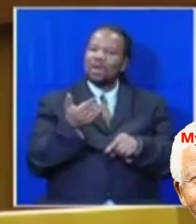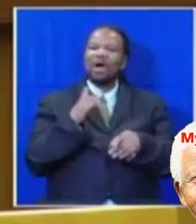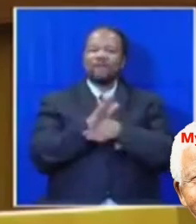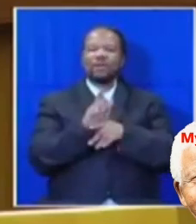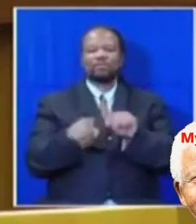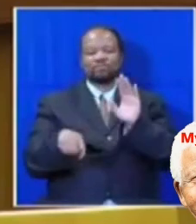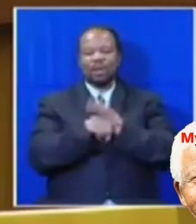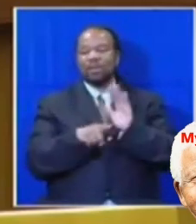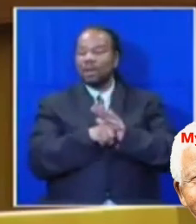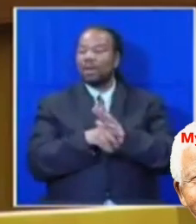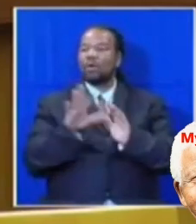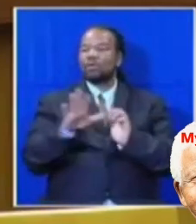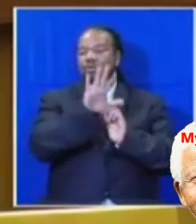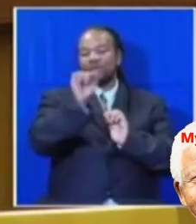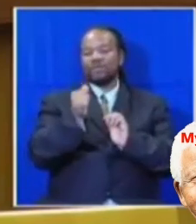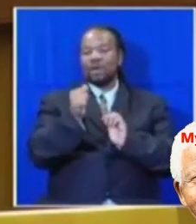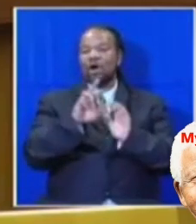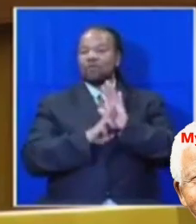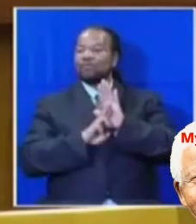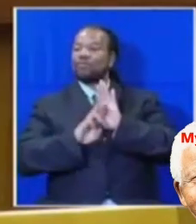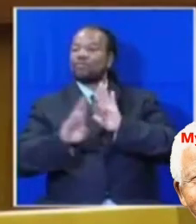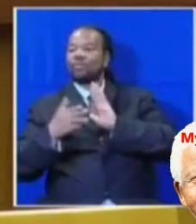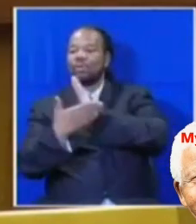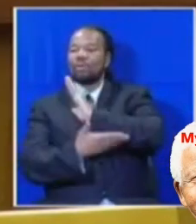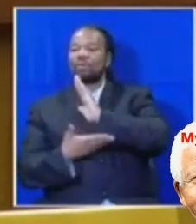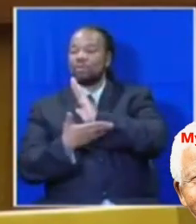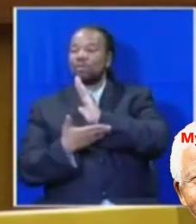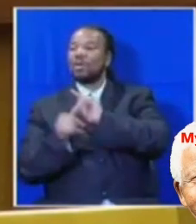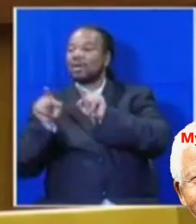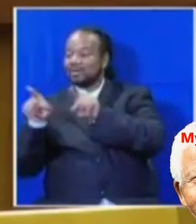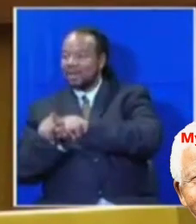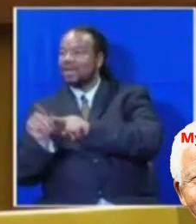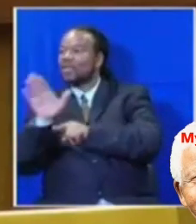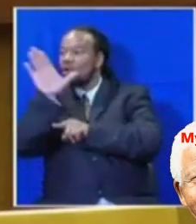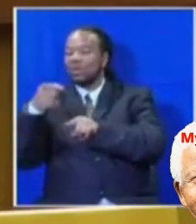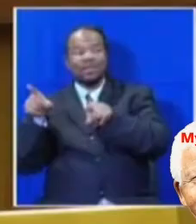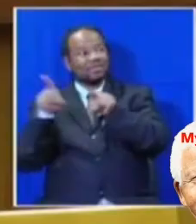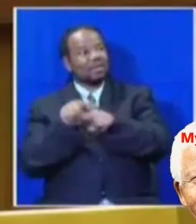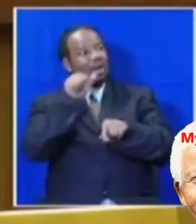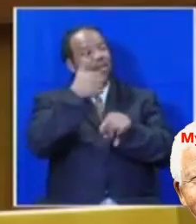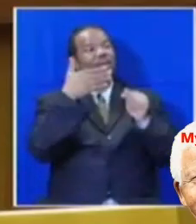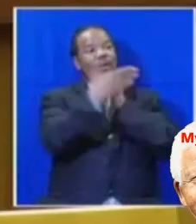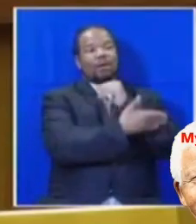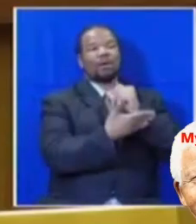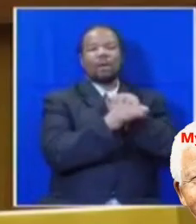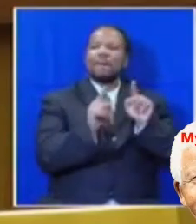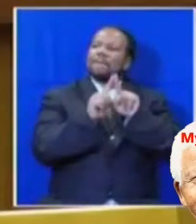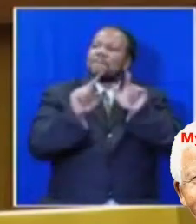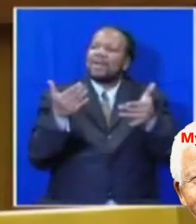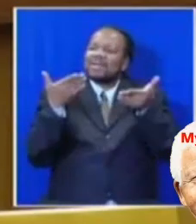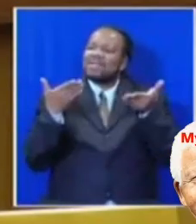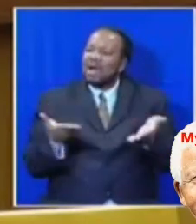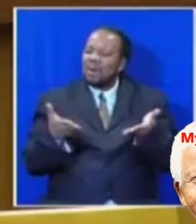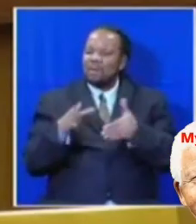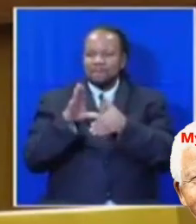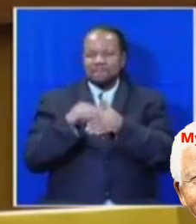and diplomatic relations in the continent and beyond. And here we sit with members who never lifted a